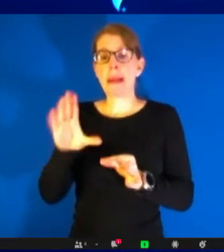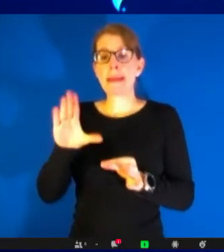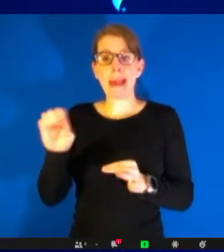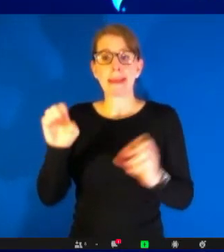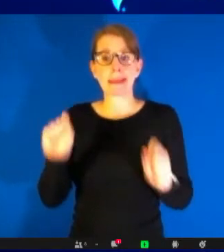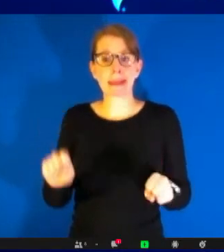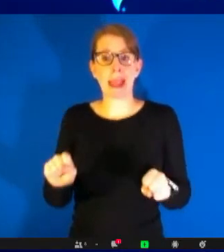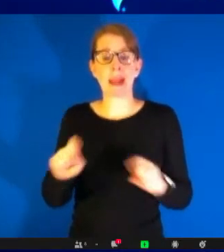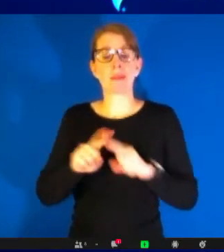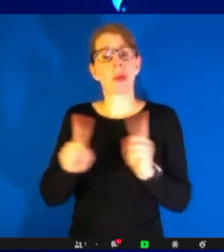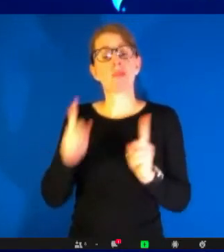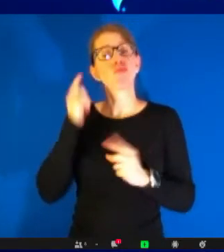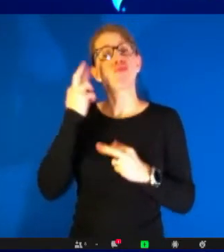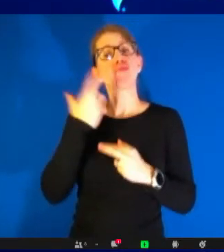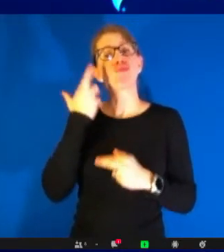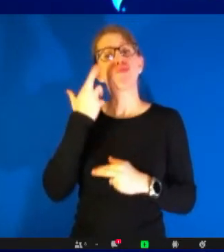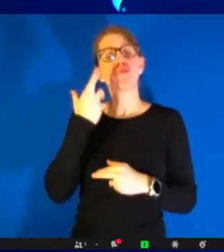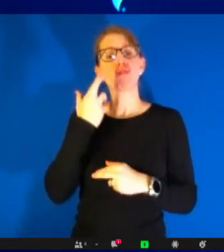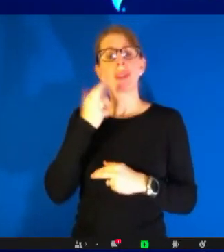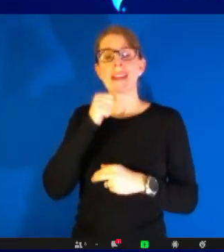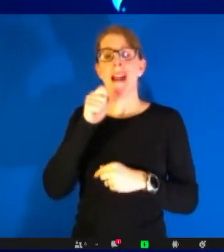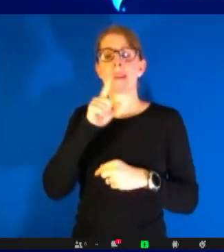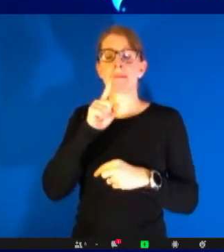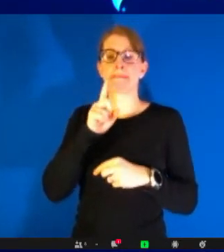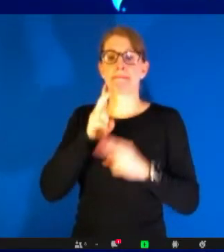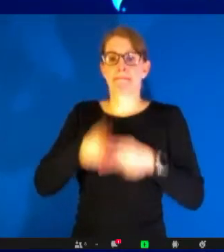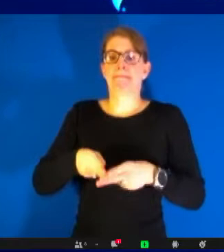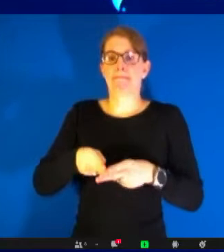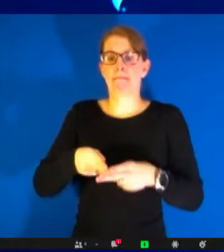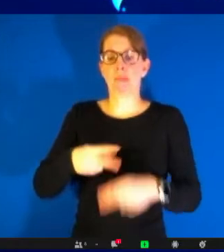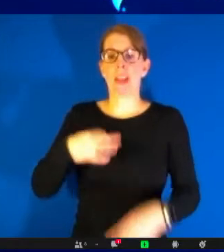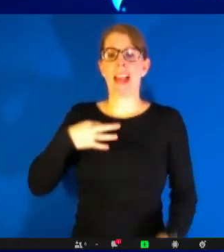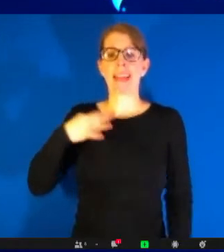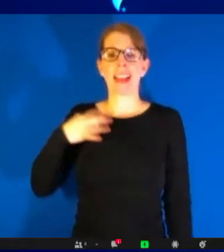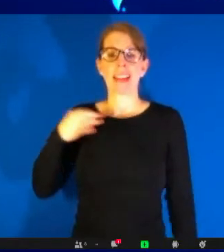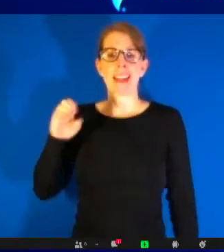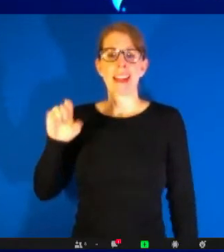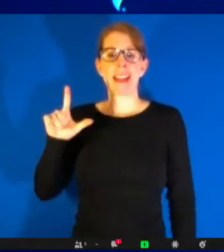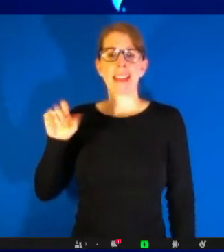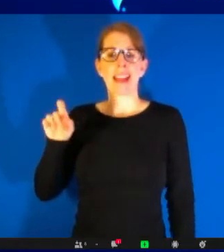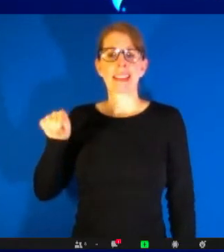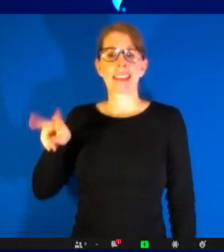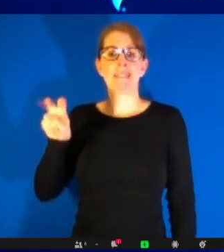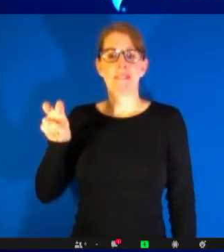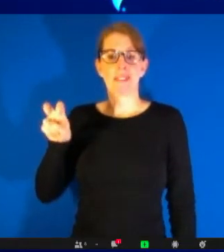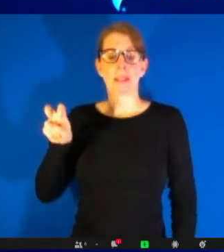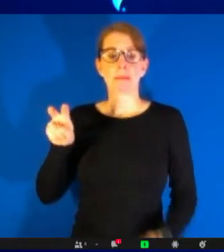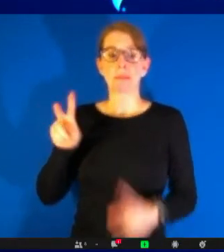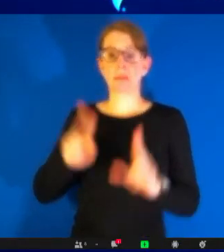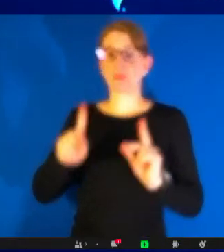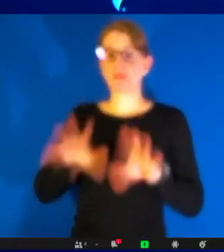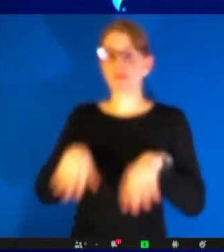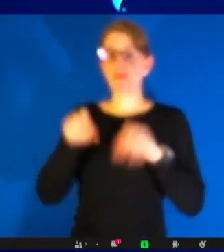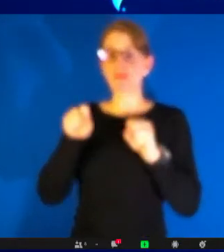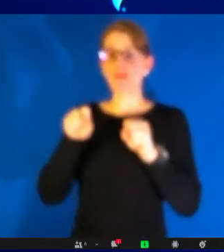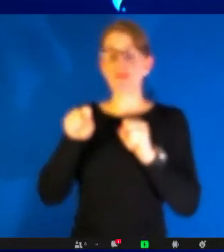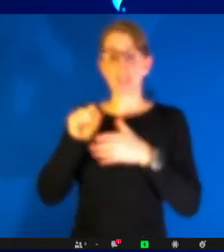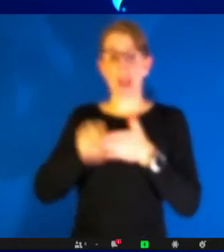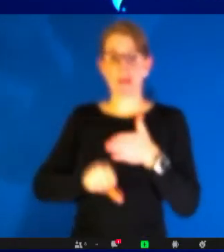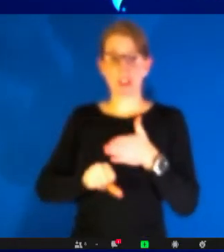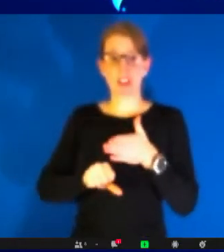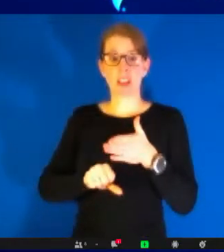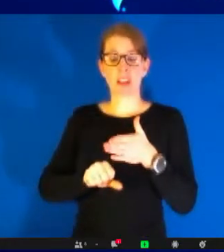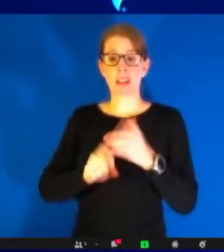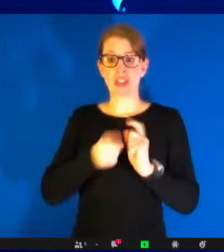But we realize they're not truly elective. When people are getting an operation, they've changed their work